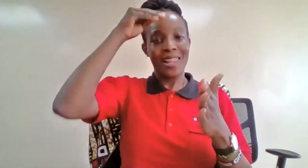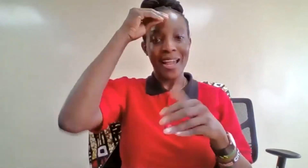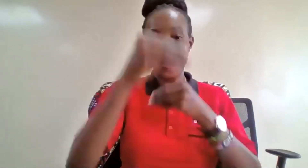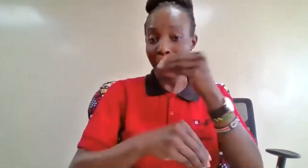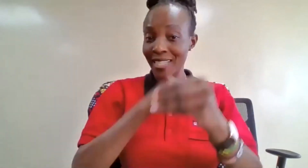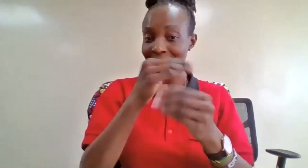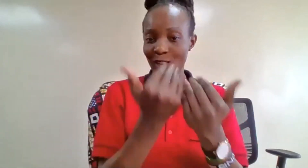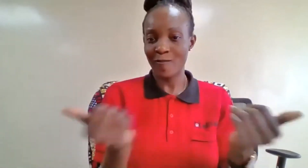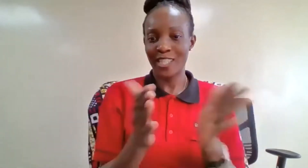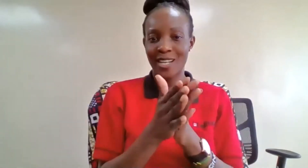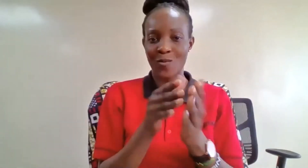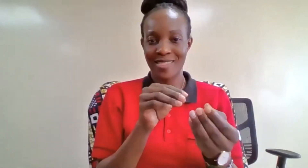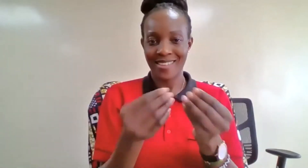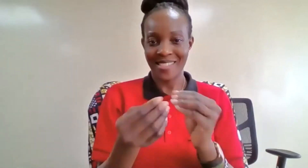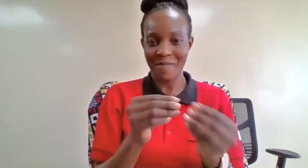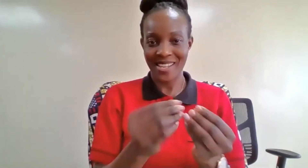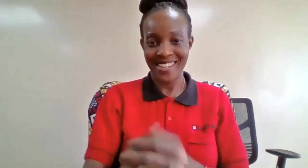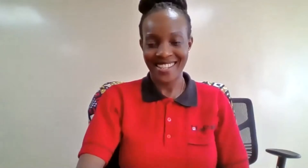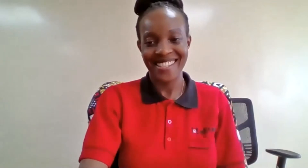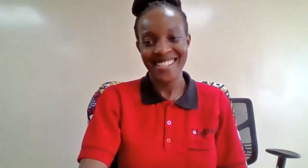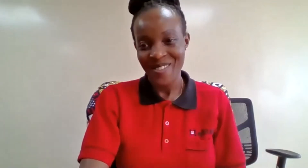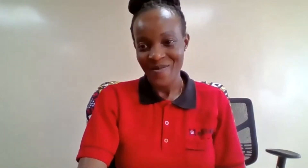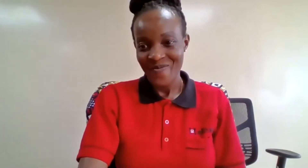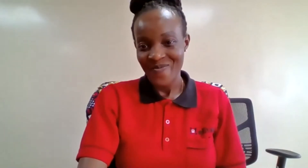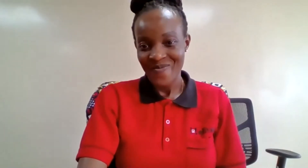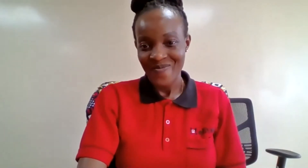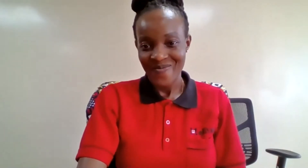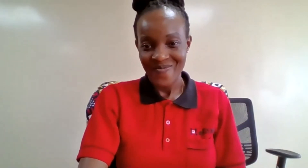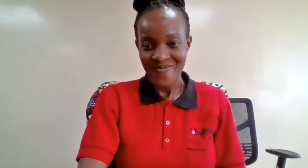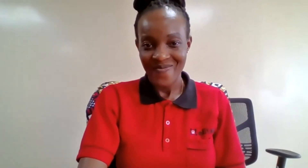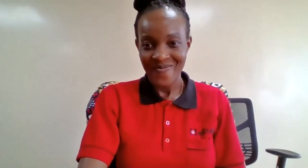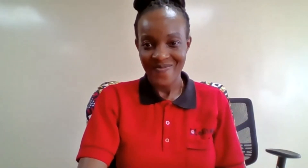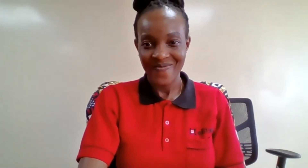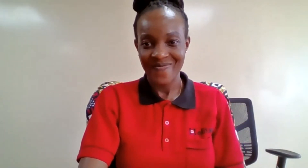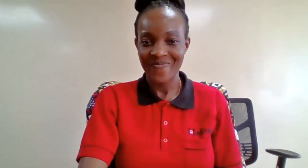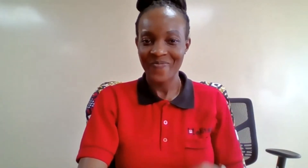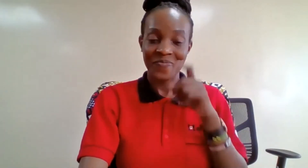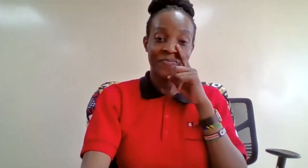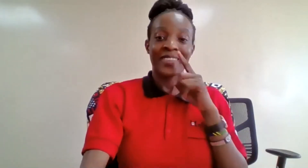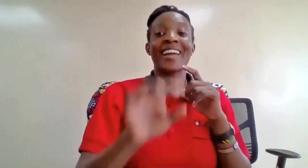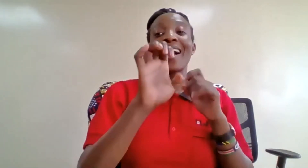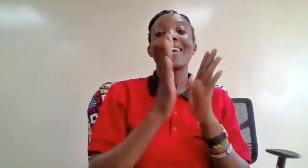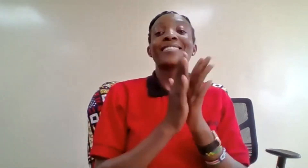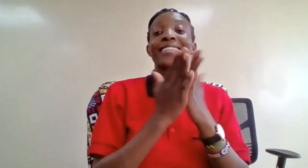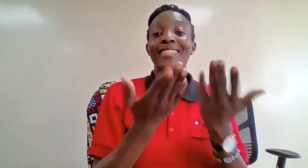Ikitabu, leading the production of accessible materials for children with disabilities.